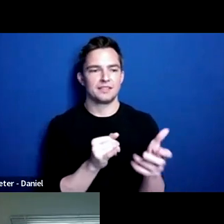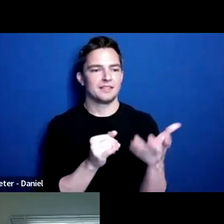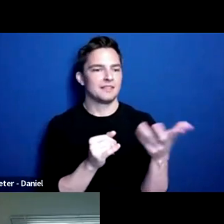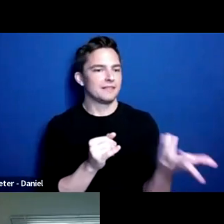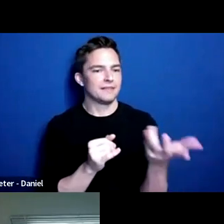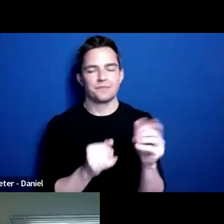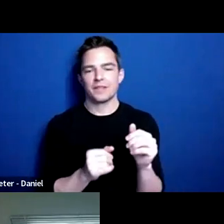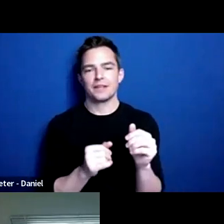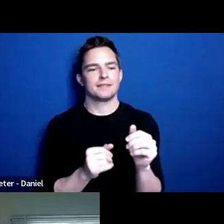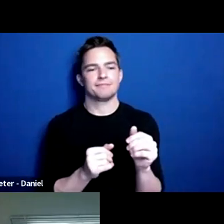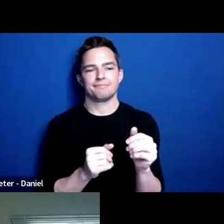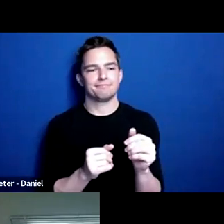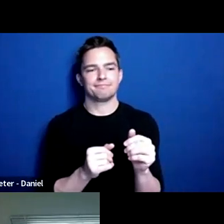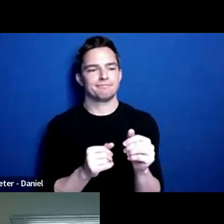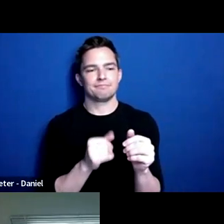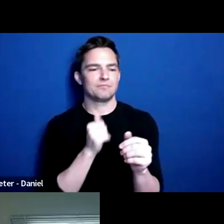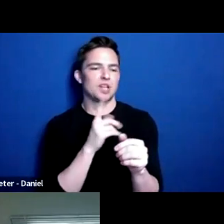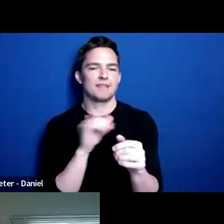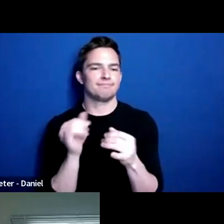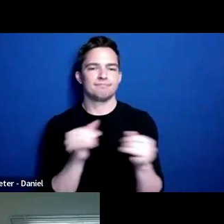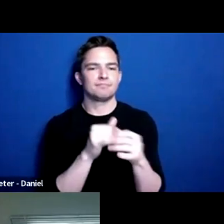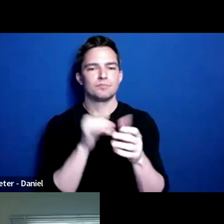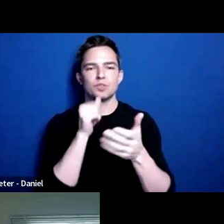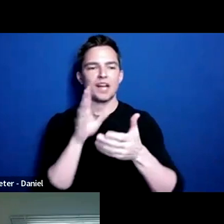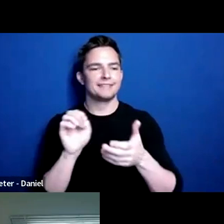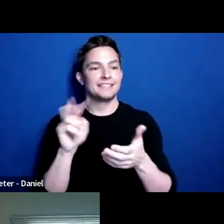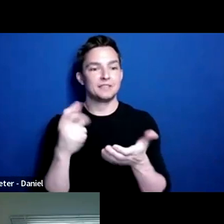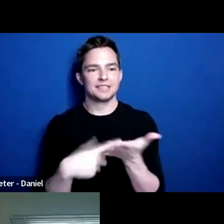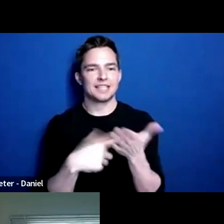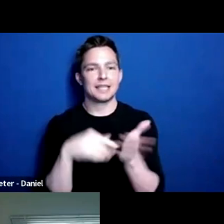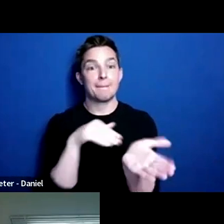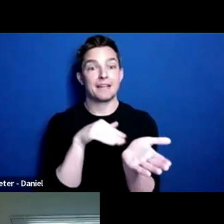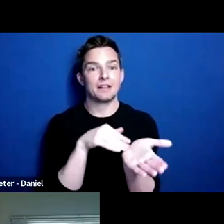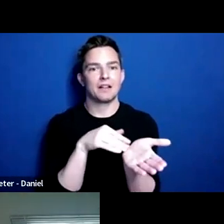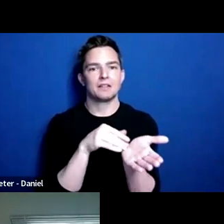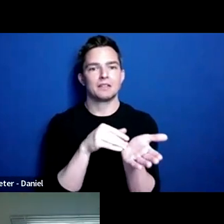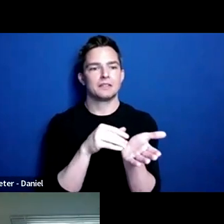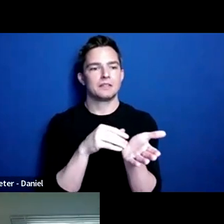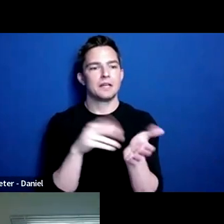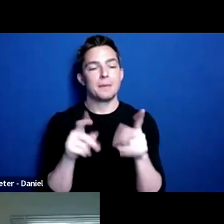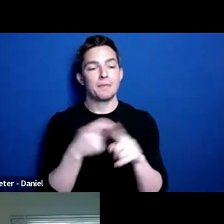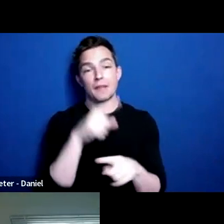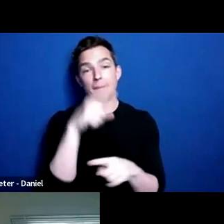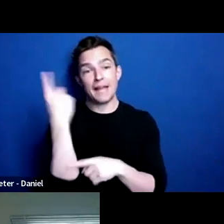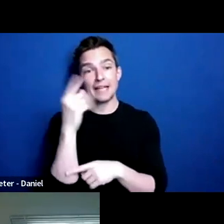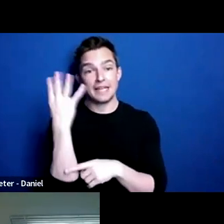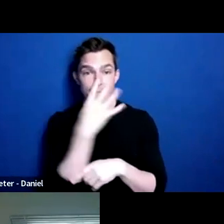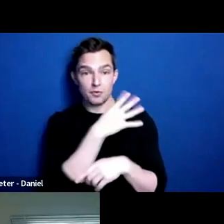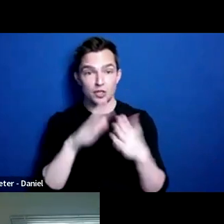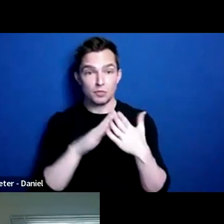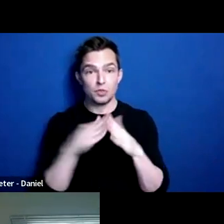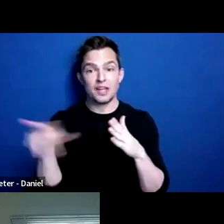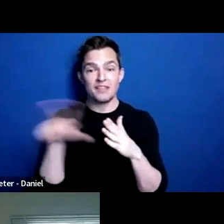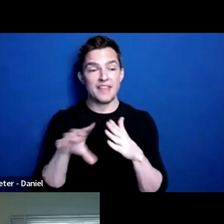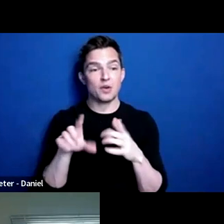medical. Where every single one of these within these systems, people from the Black immigrant community are